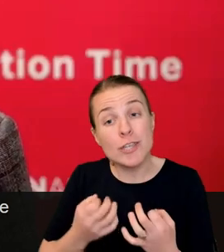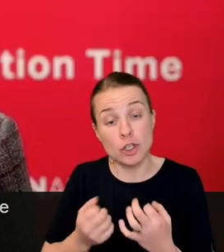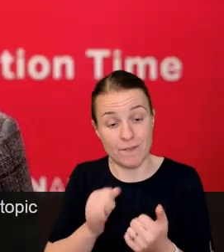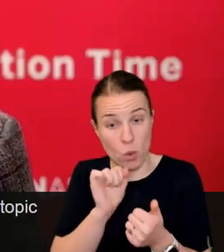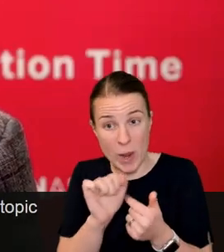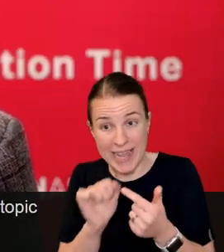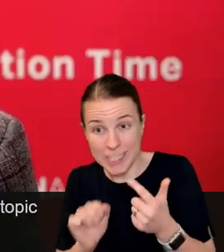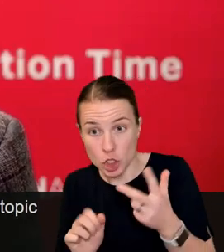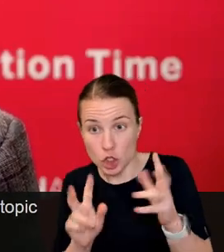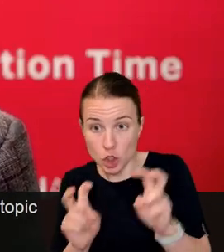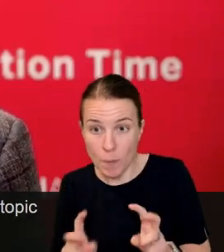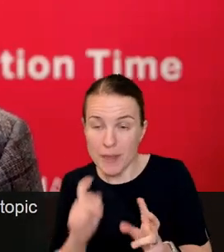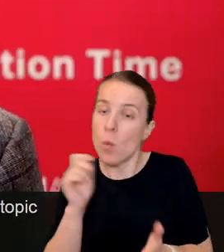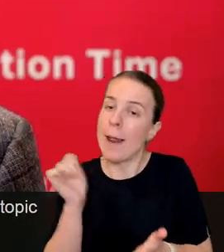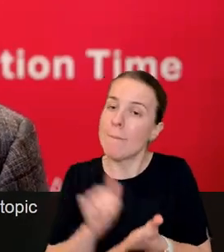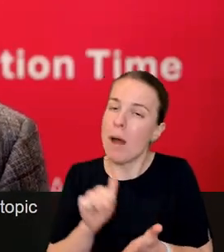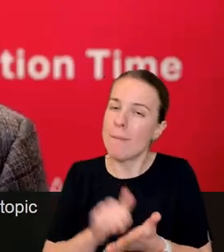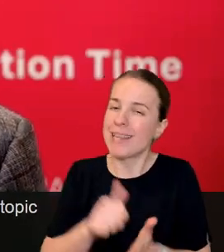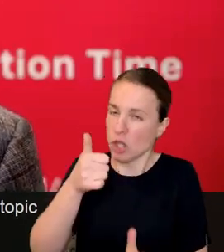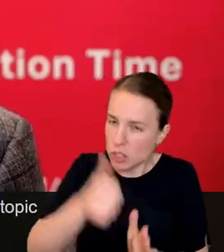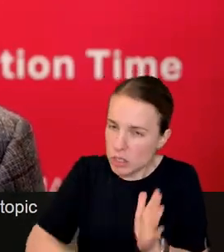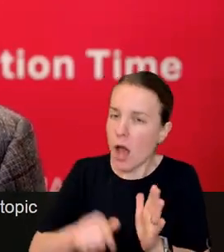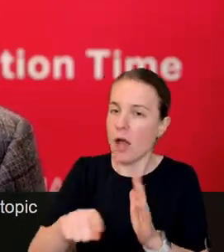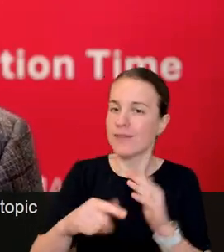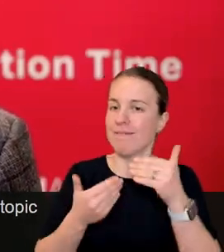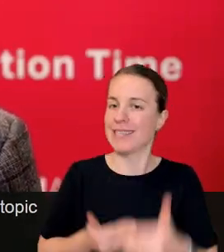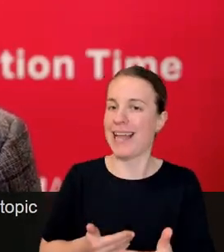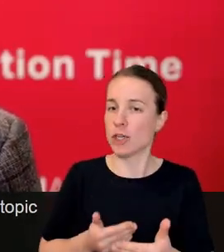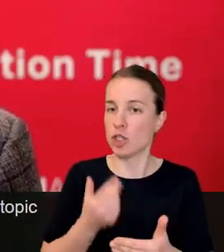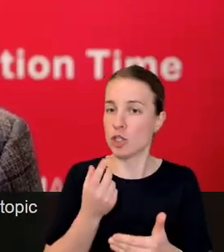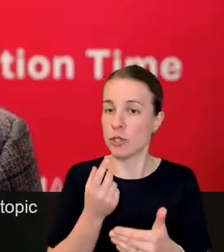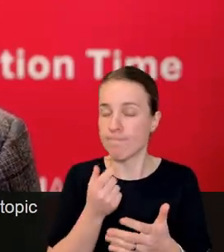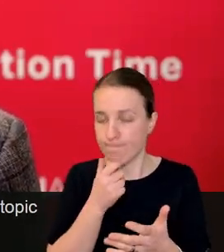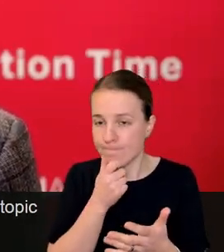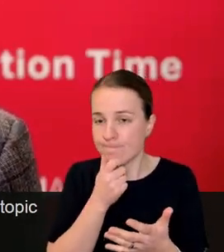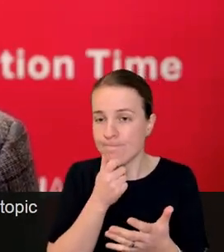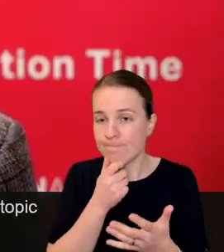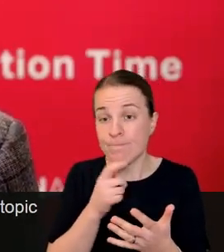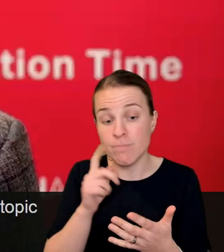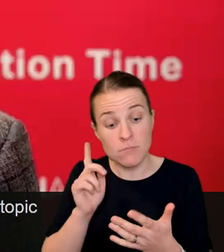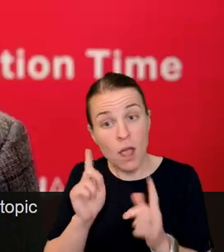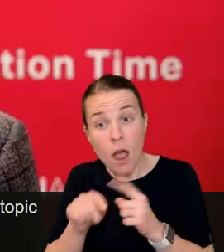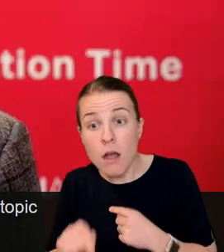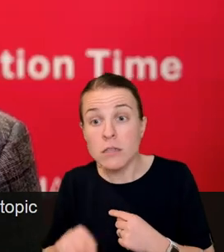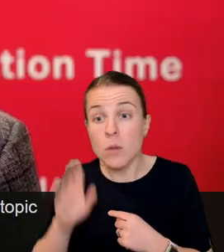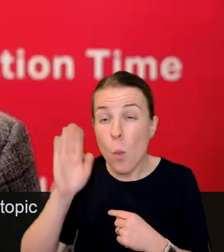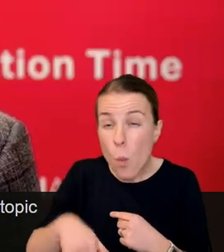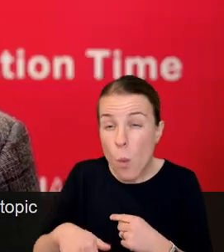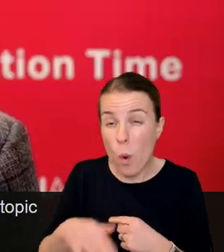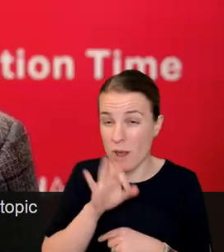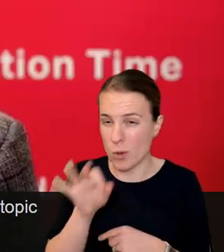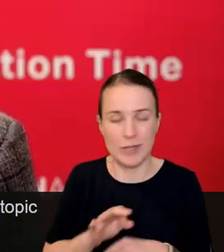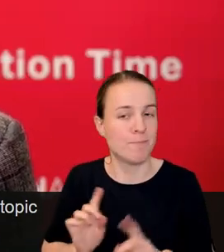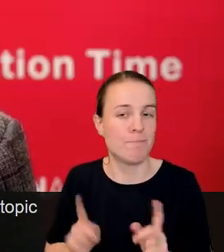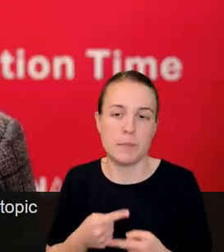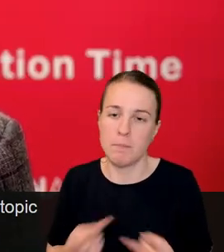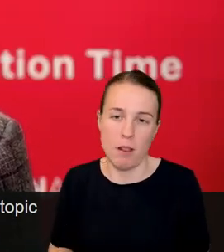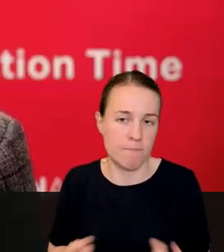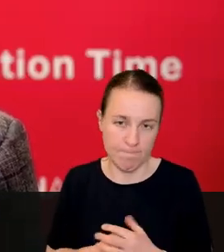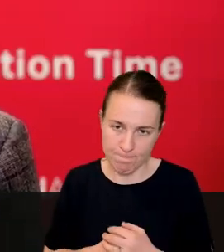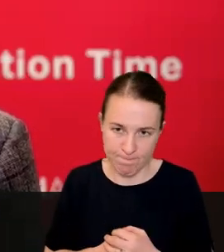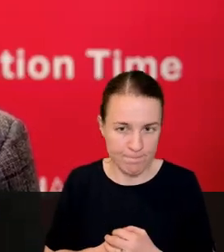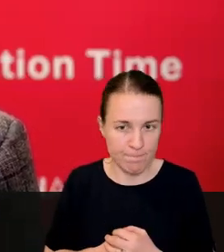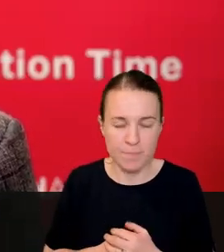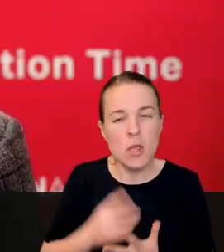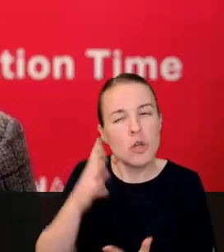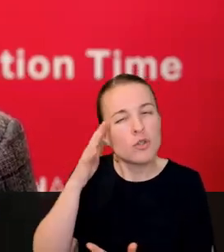of the relevant section. And we will not be able to answer all of your questions tonight. So please remember to